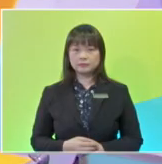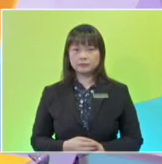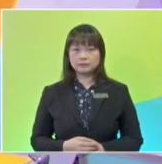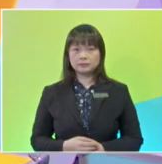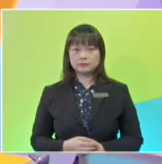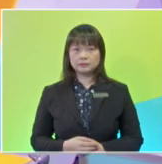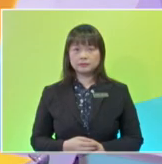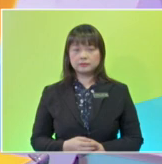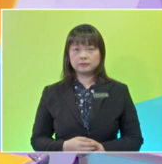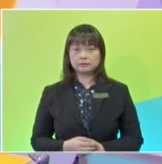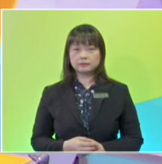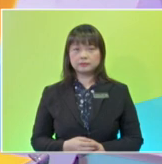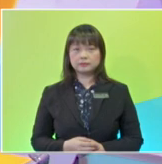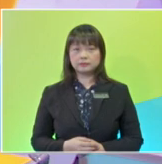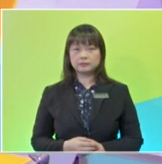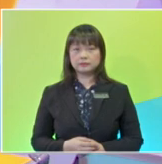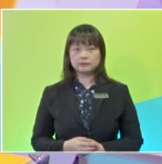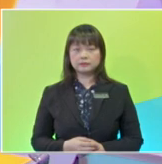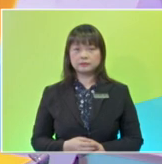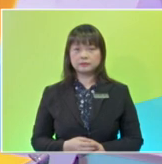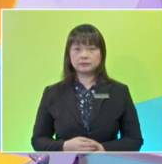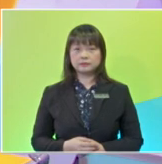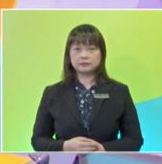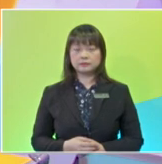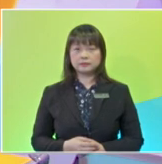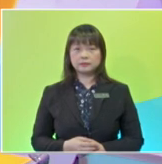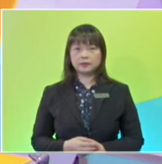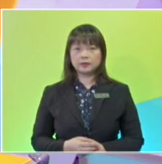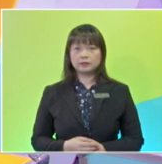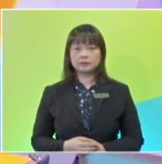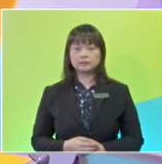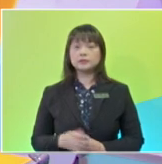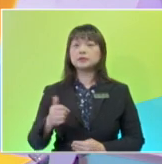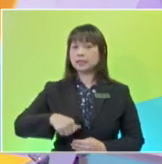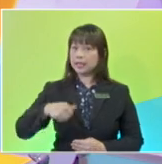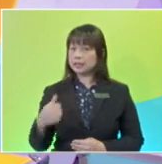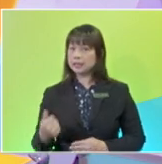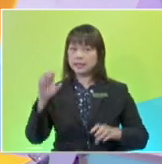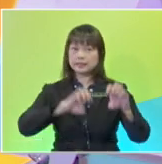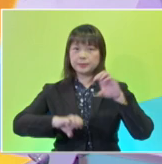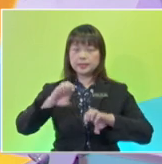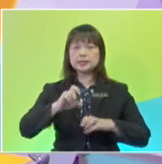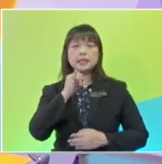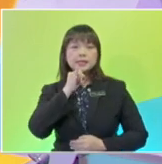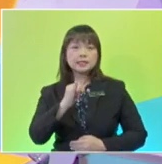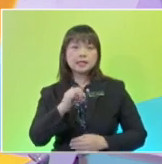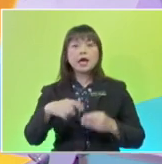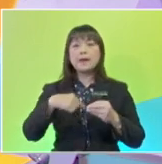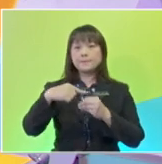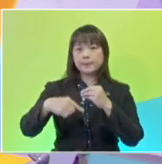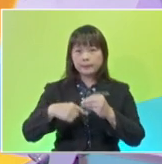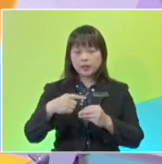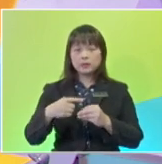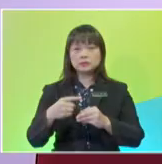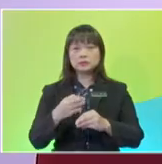in hand. Yeah. Okay. Okay. The following experiment is about flotation. So I have a